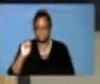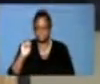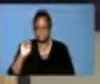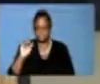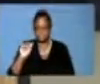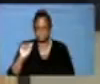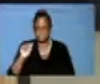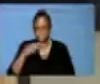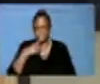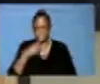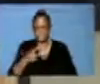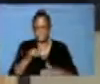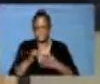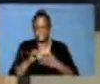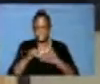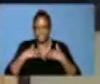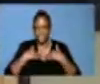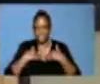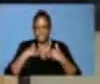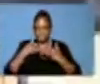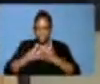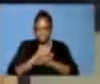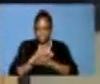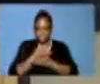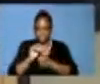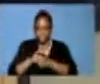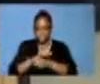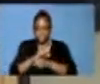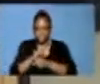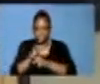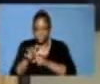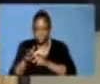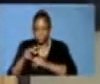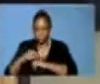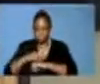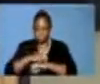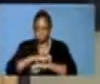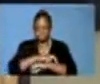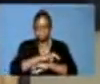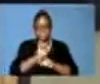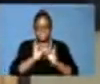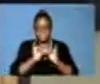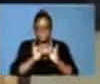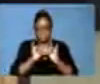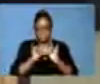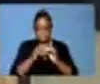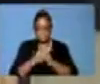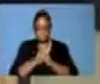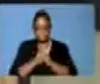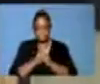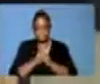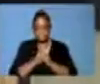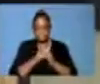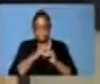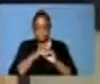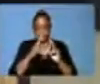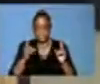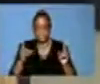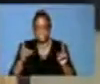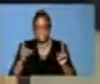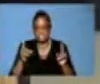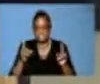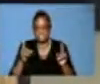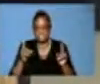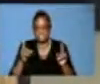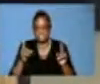new strains of COVID-19 continue to burden public health systems. Such unanticipated